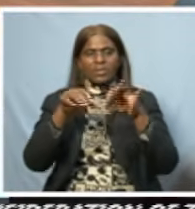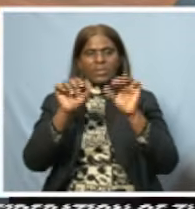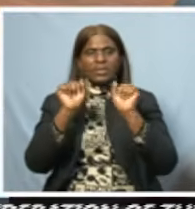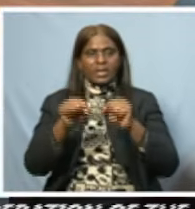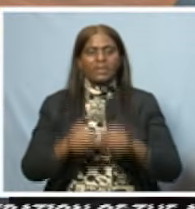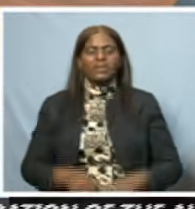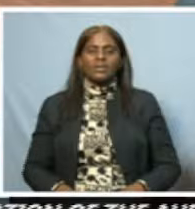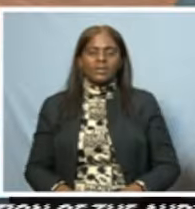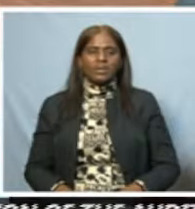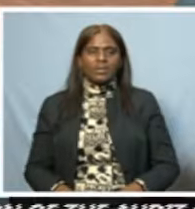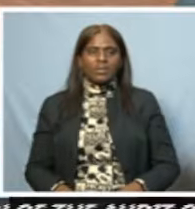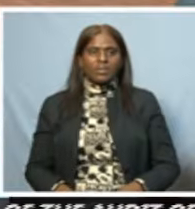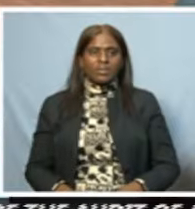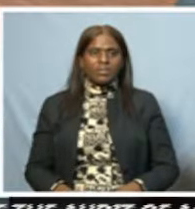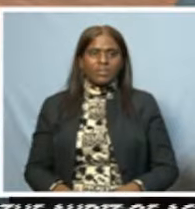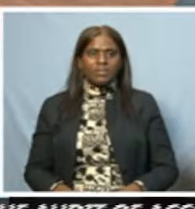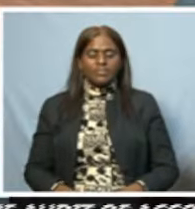the is not